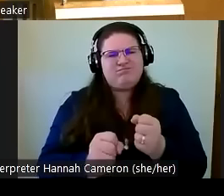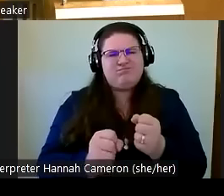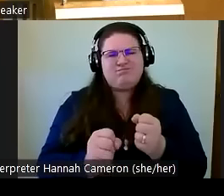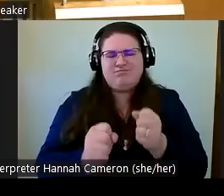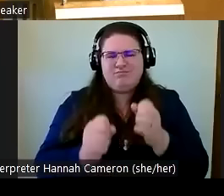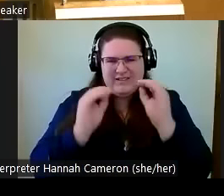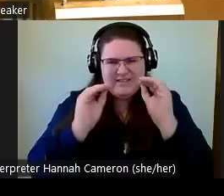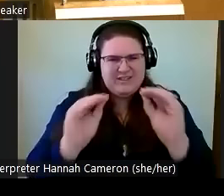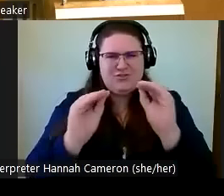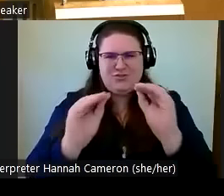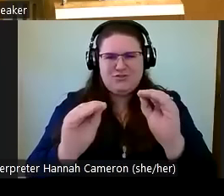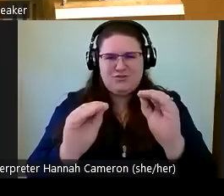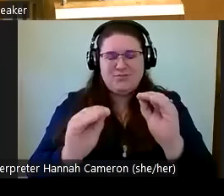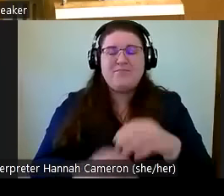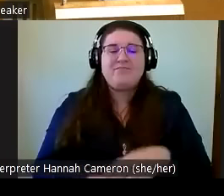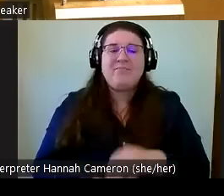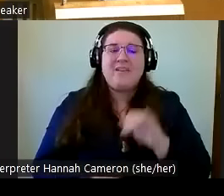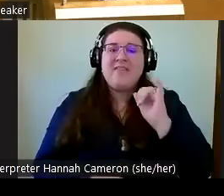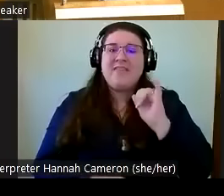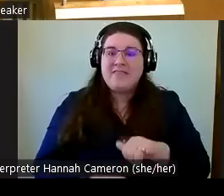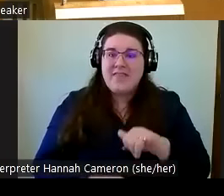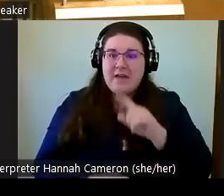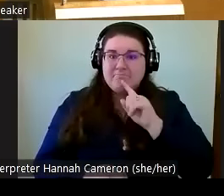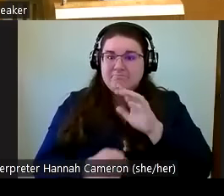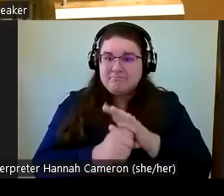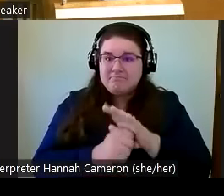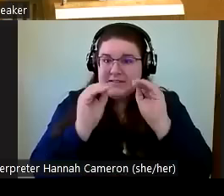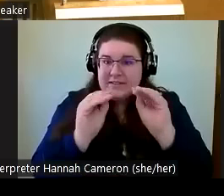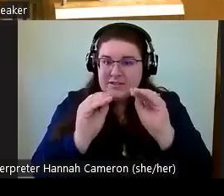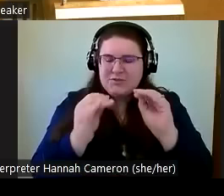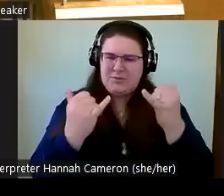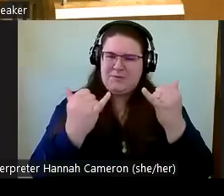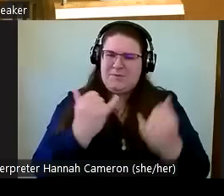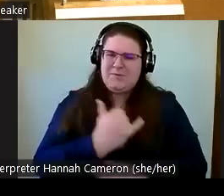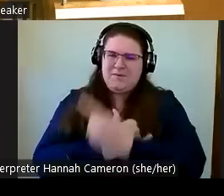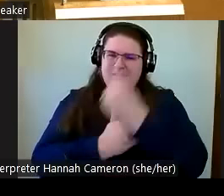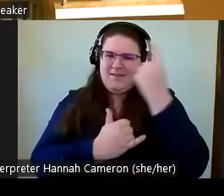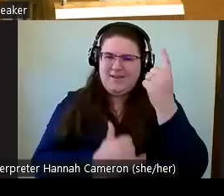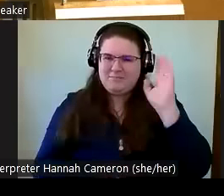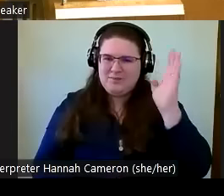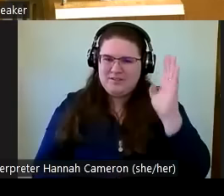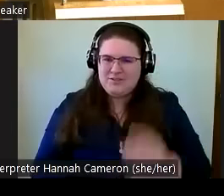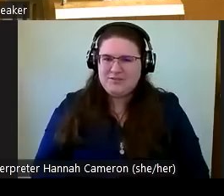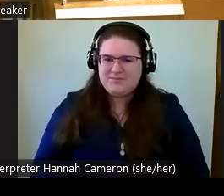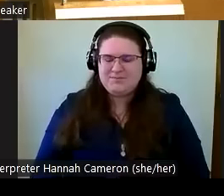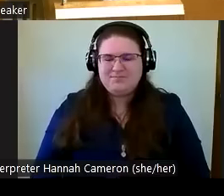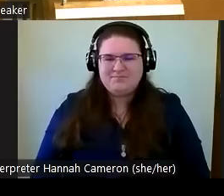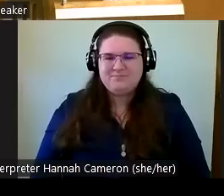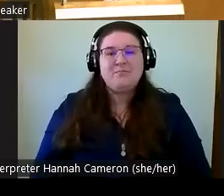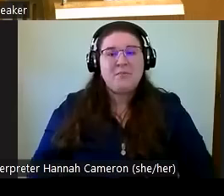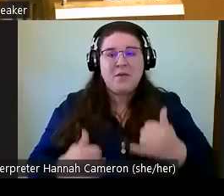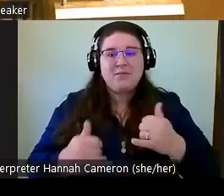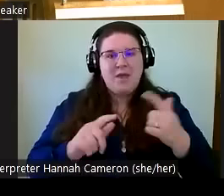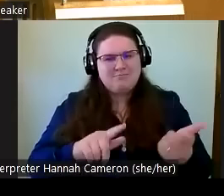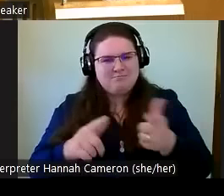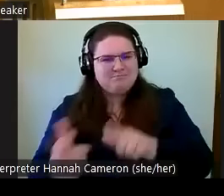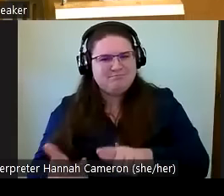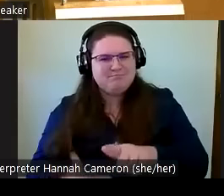extending that love for and commitment to teaching here with all of us today. So without further ado, I'd like to introduce Dr.